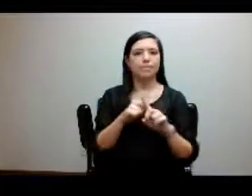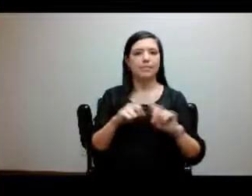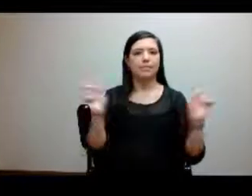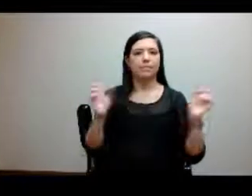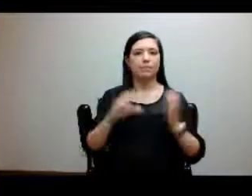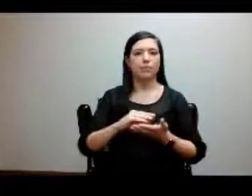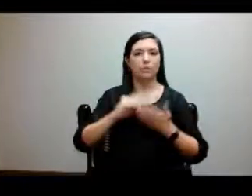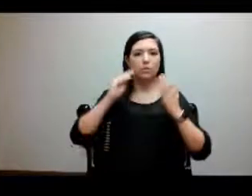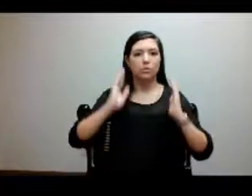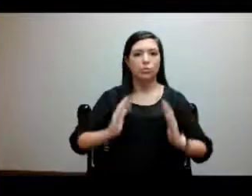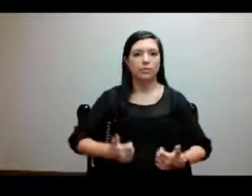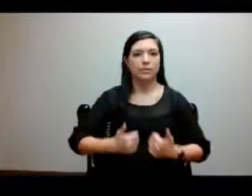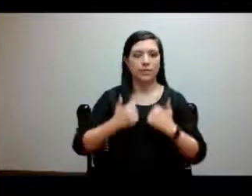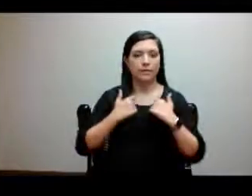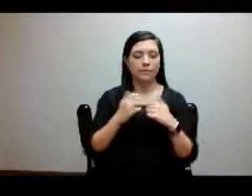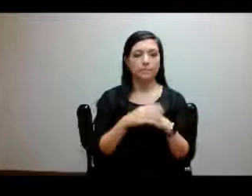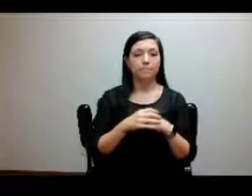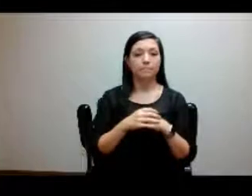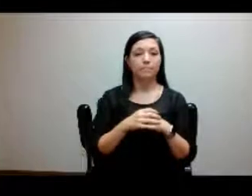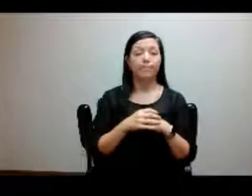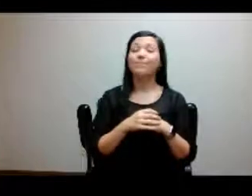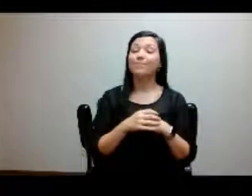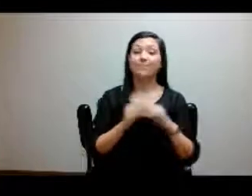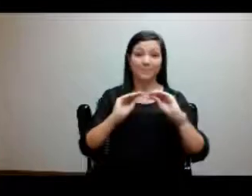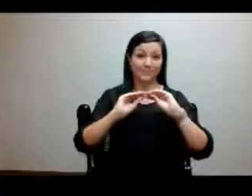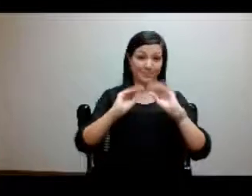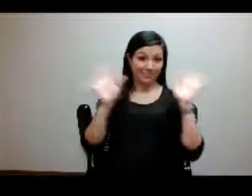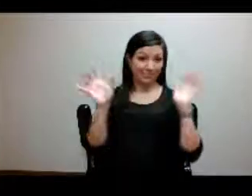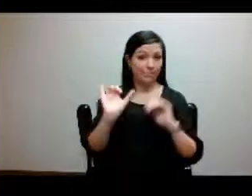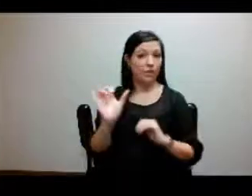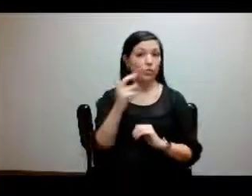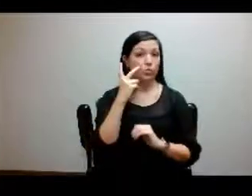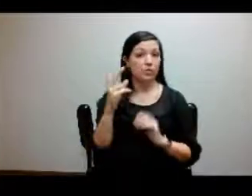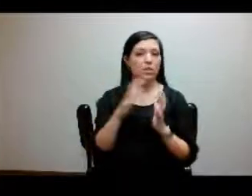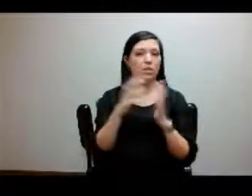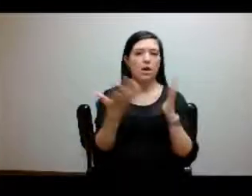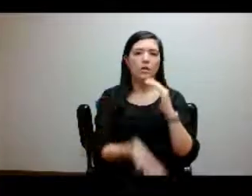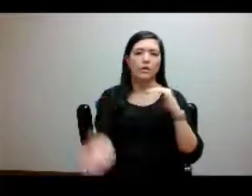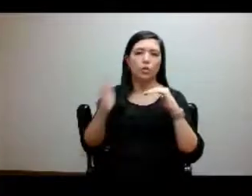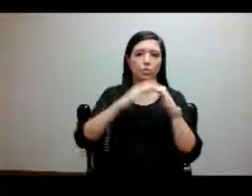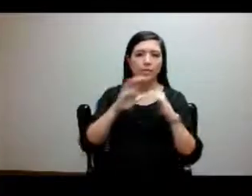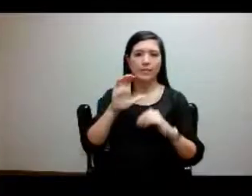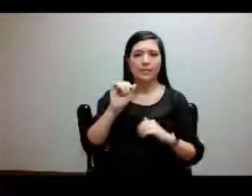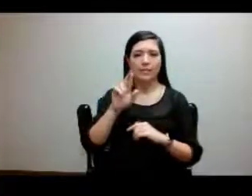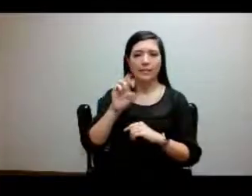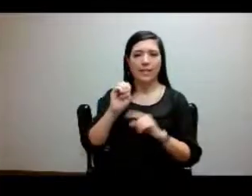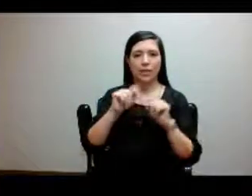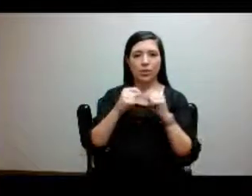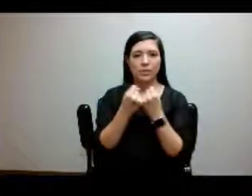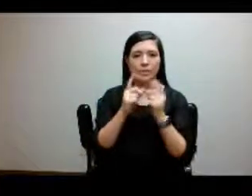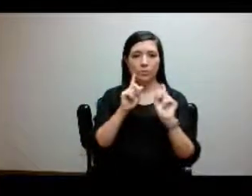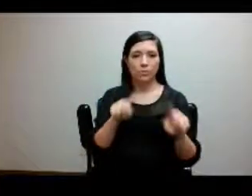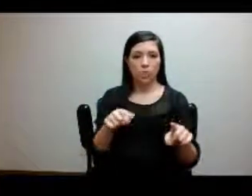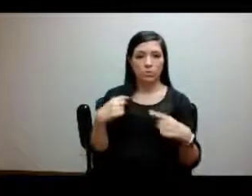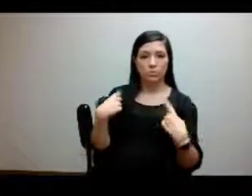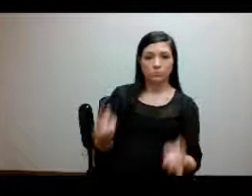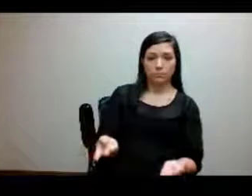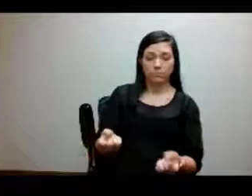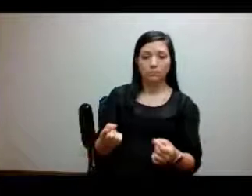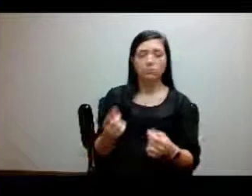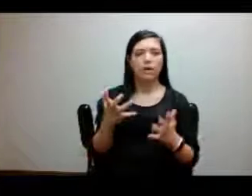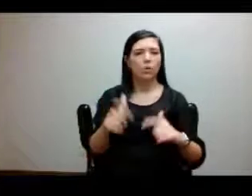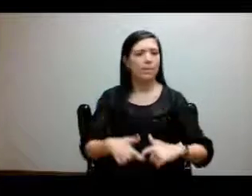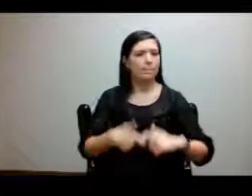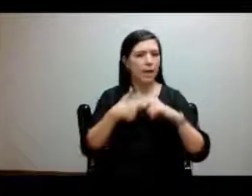lives. Not surprisingly, we've also seen significant increases in care team reports since we last met. I want to pause here